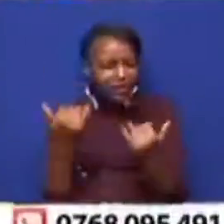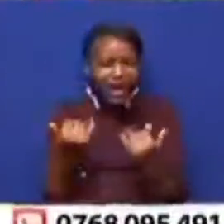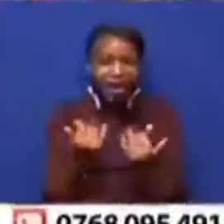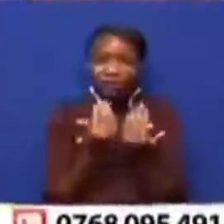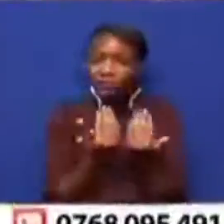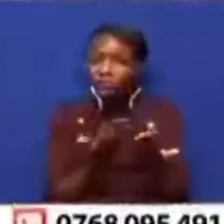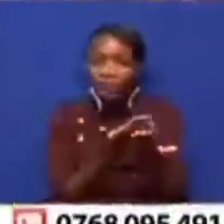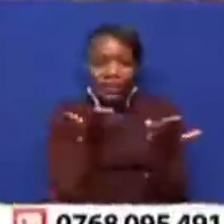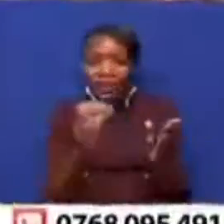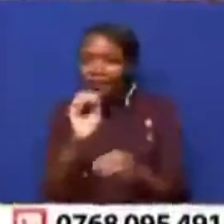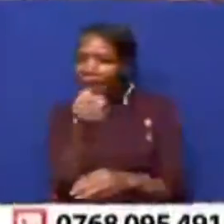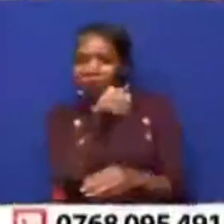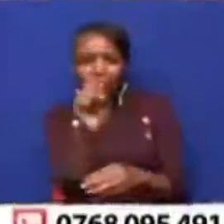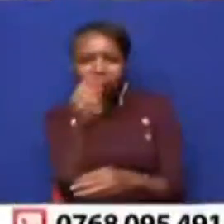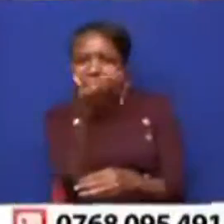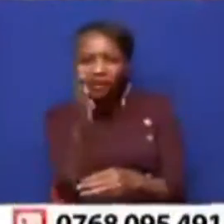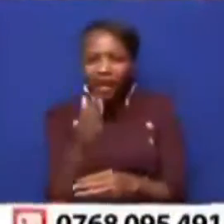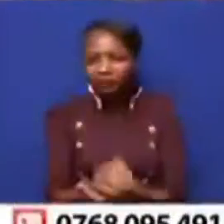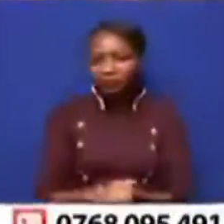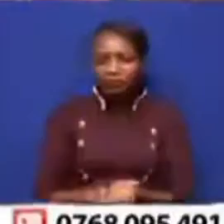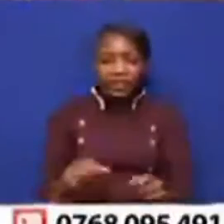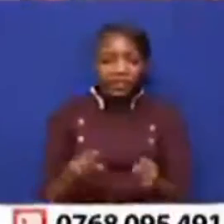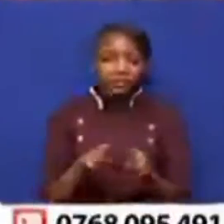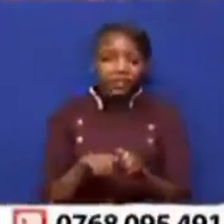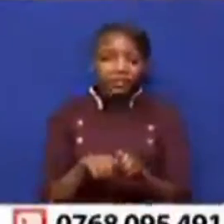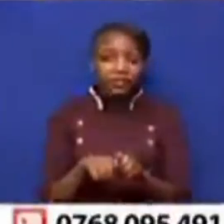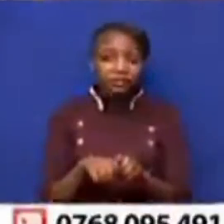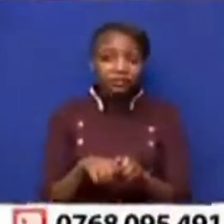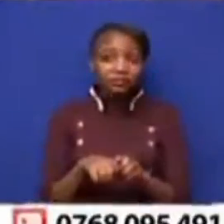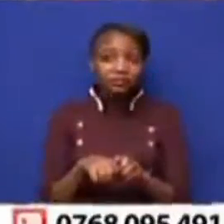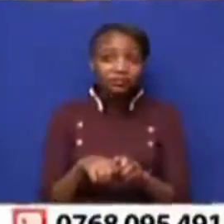watoto bado wanarandaranda kwa barabara.